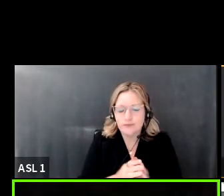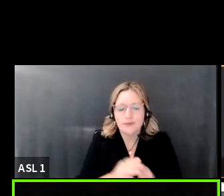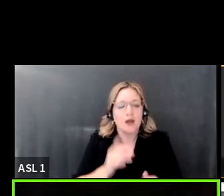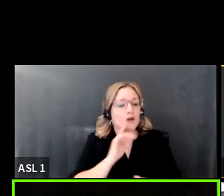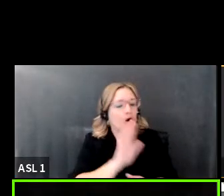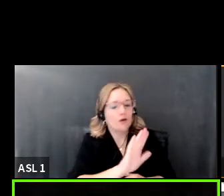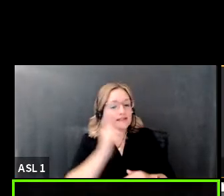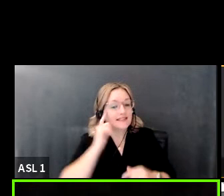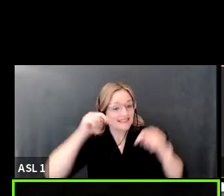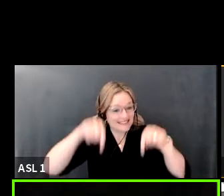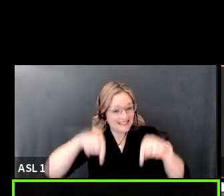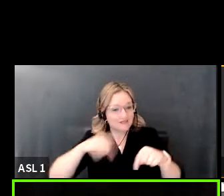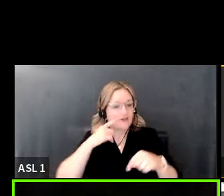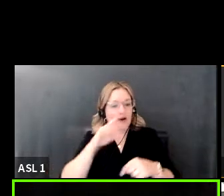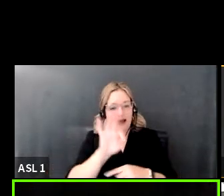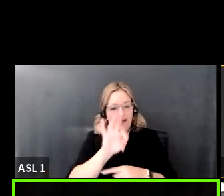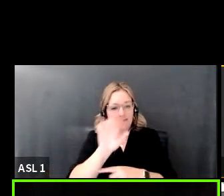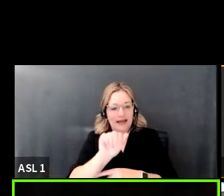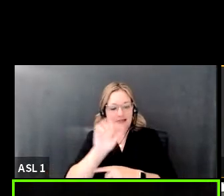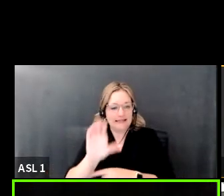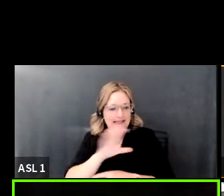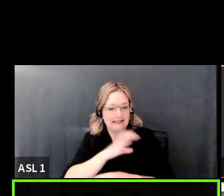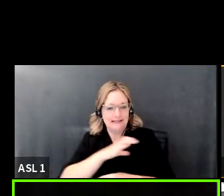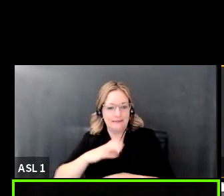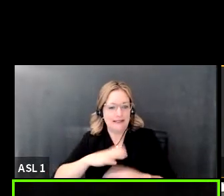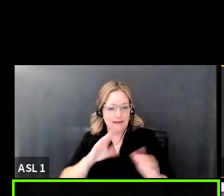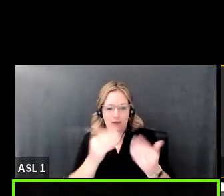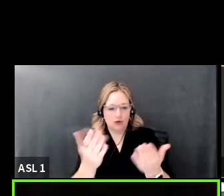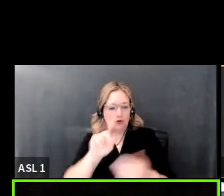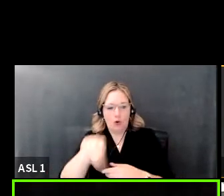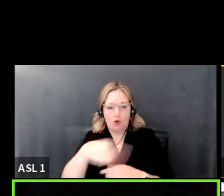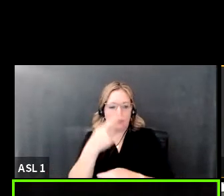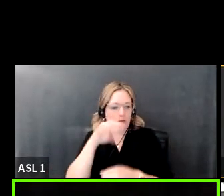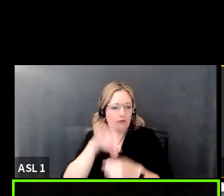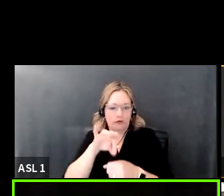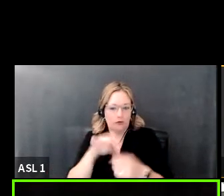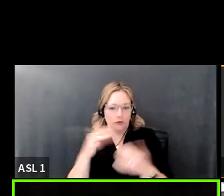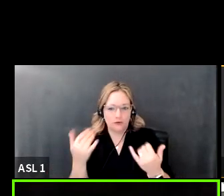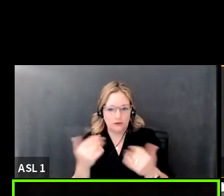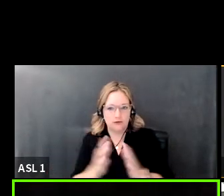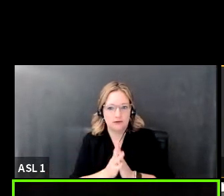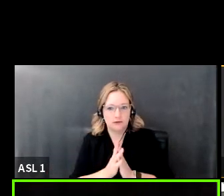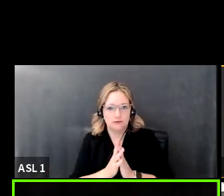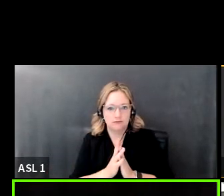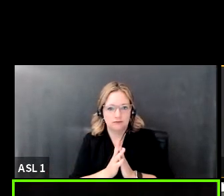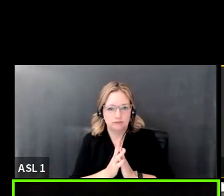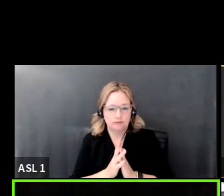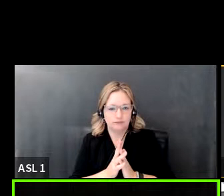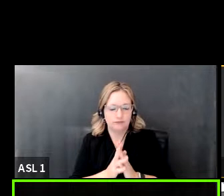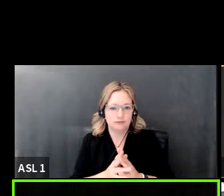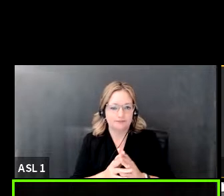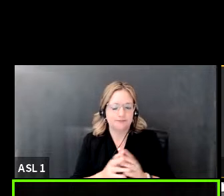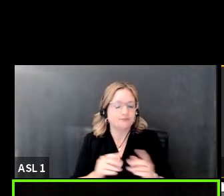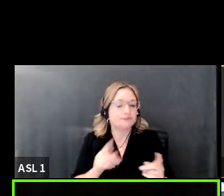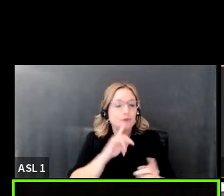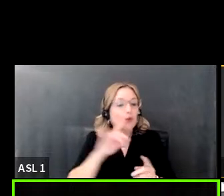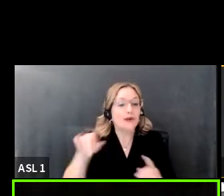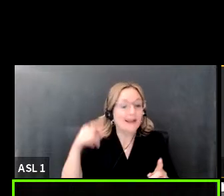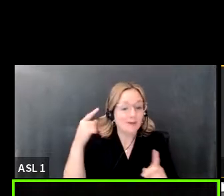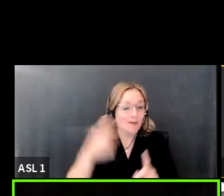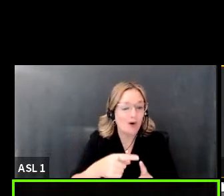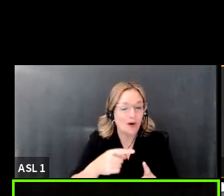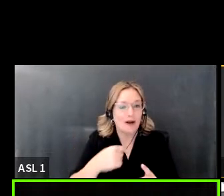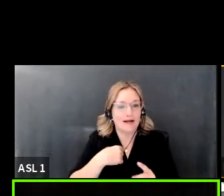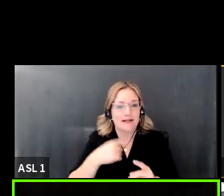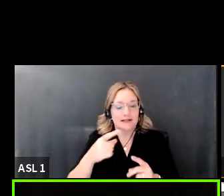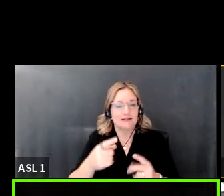the fac committee this motion for the fac committee so it will what it basically is saying is that we're going